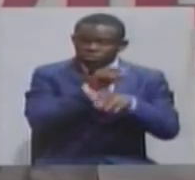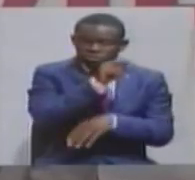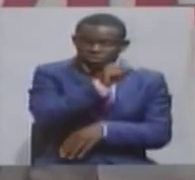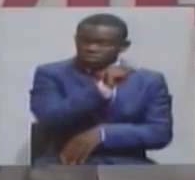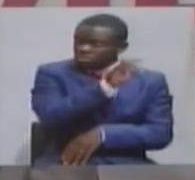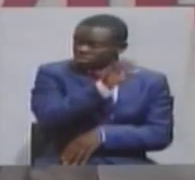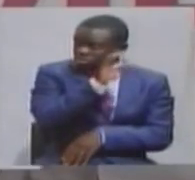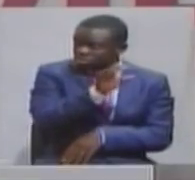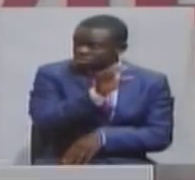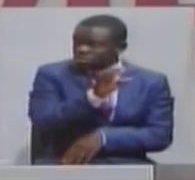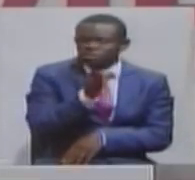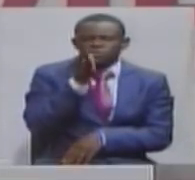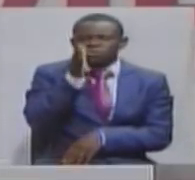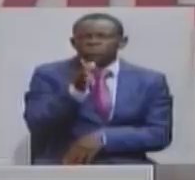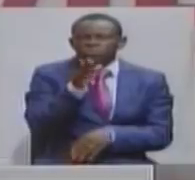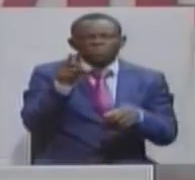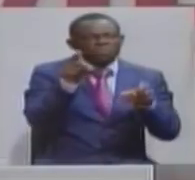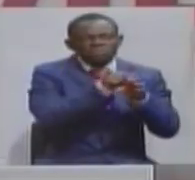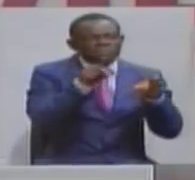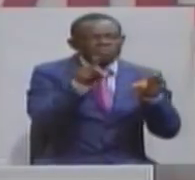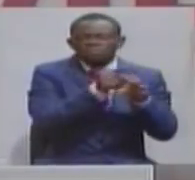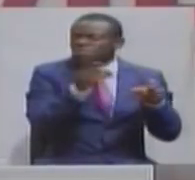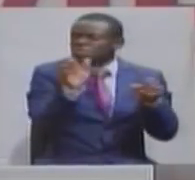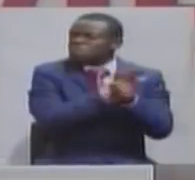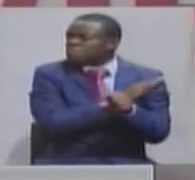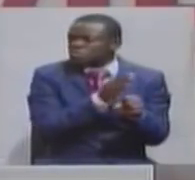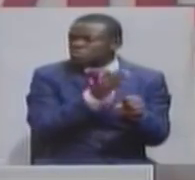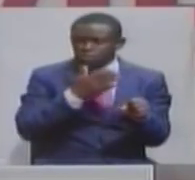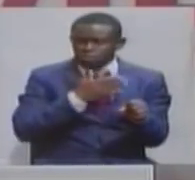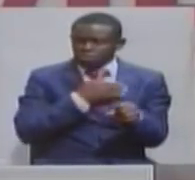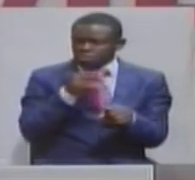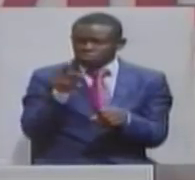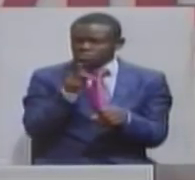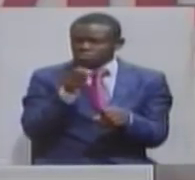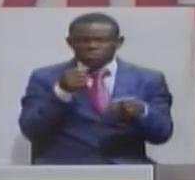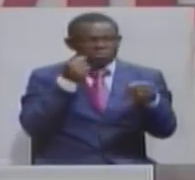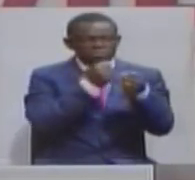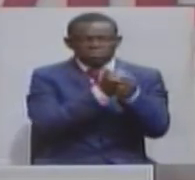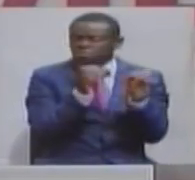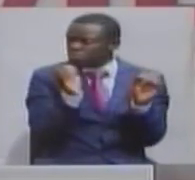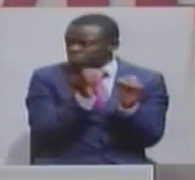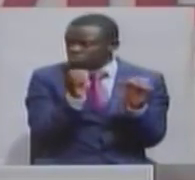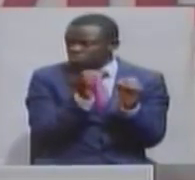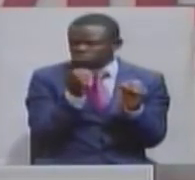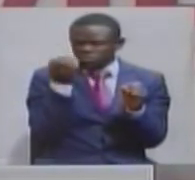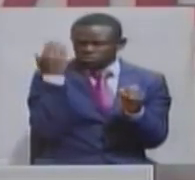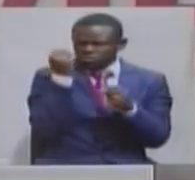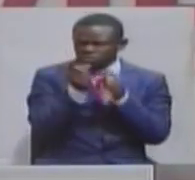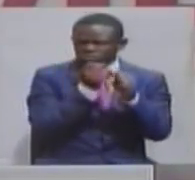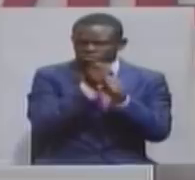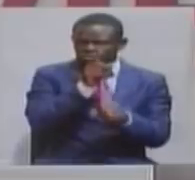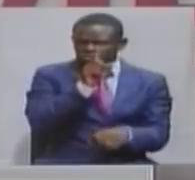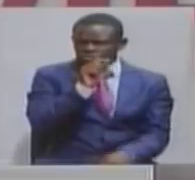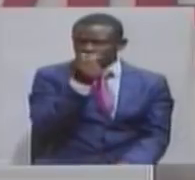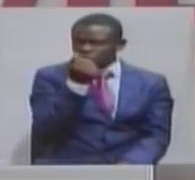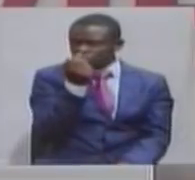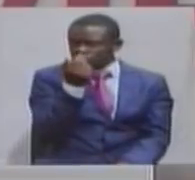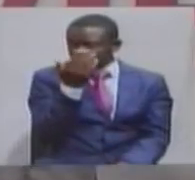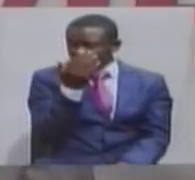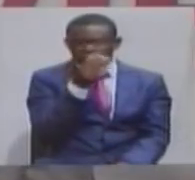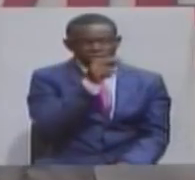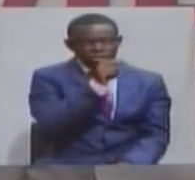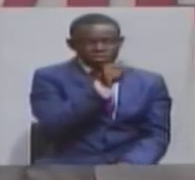party didn't. When the NCC Constitution Amendment Bill was brought to Parliament in 2015,